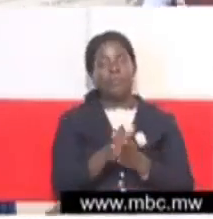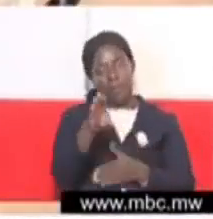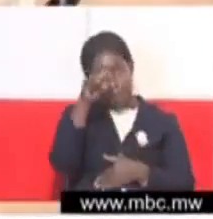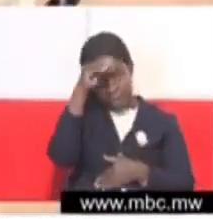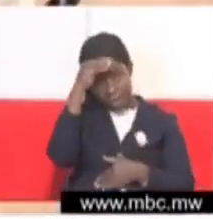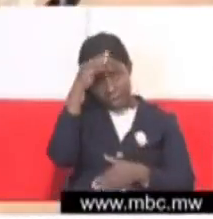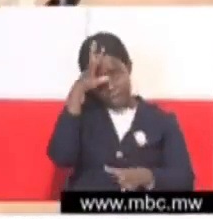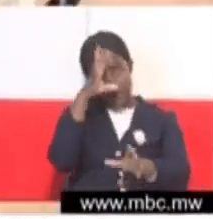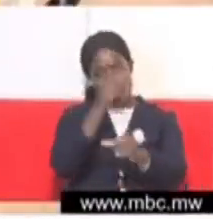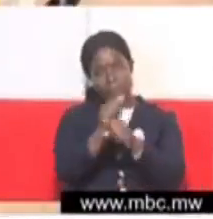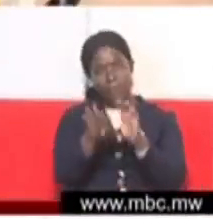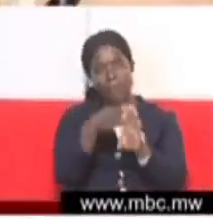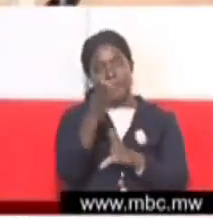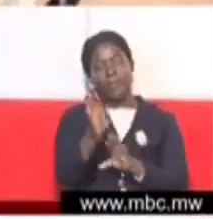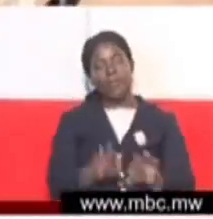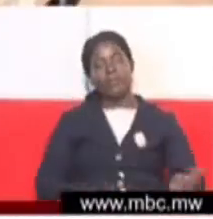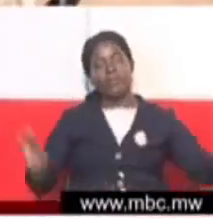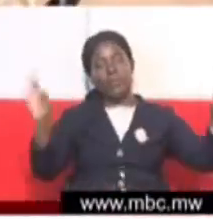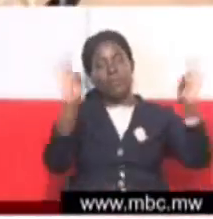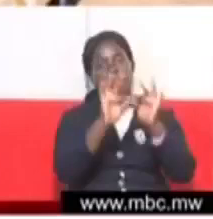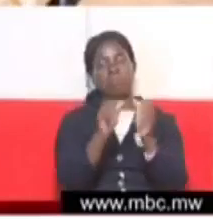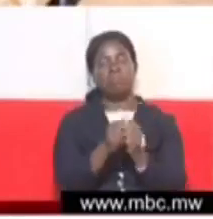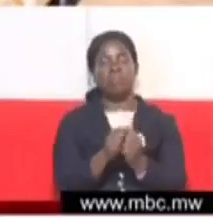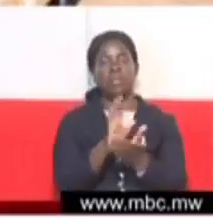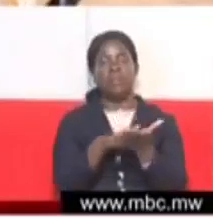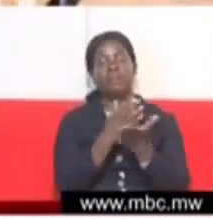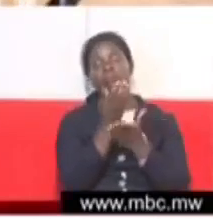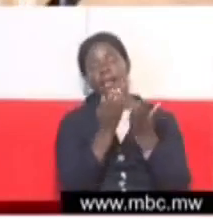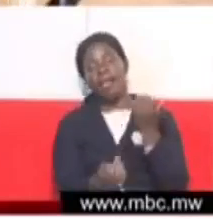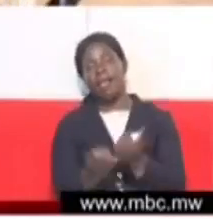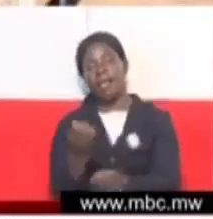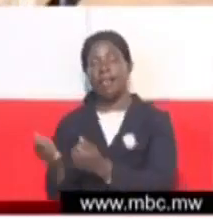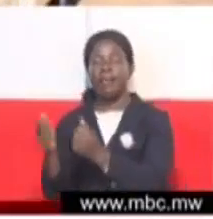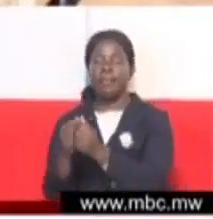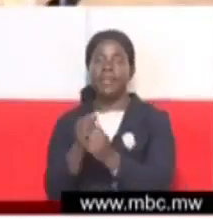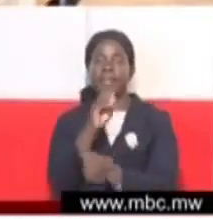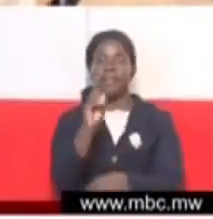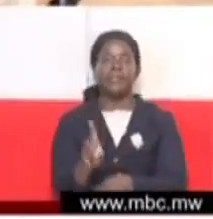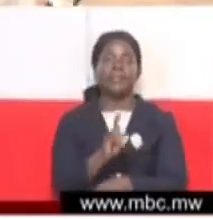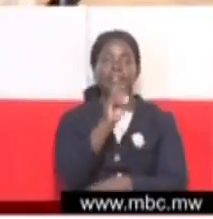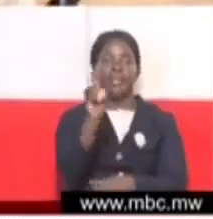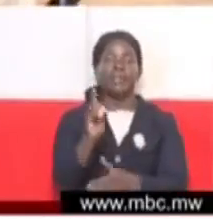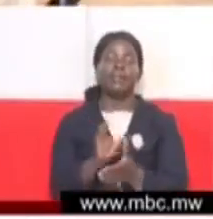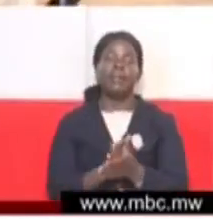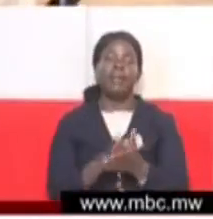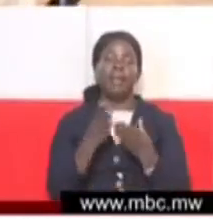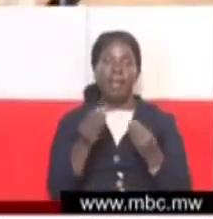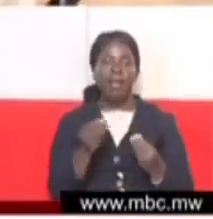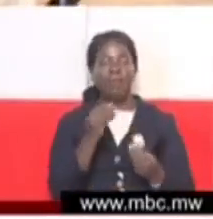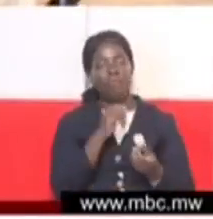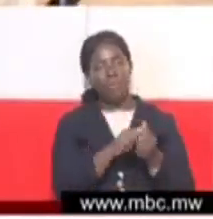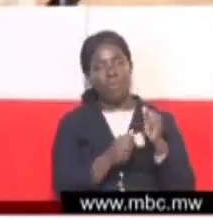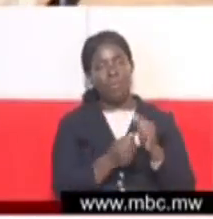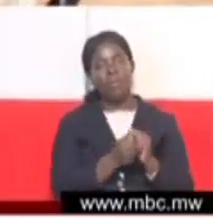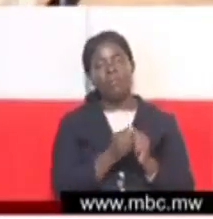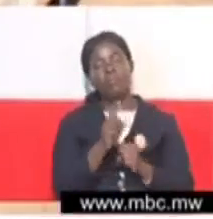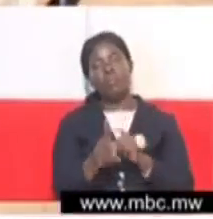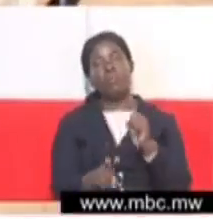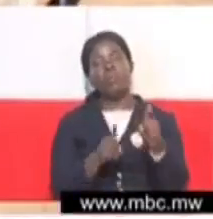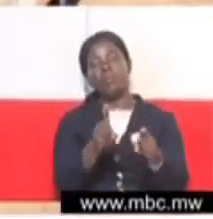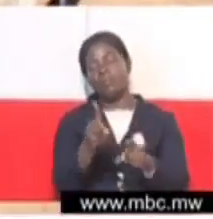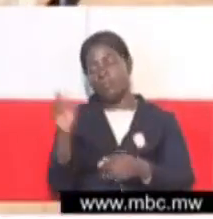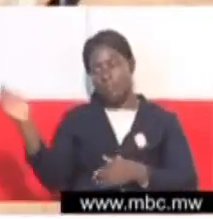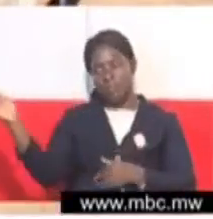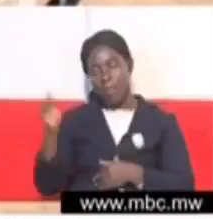institution. This is very crucial because most of the children with disability, they have problems of mobility to come to the